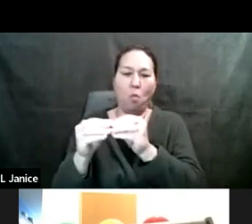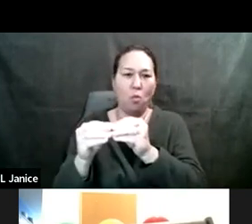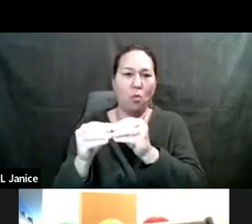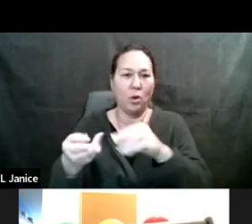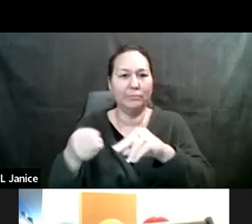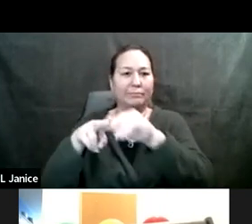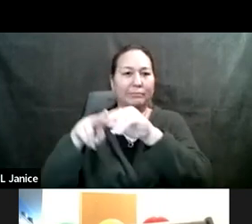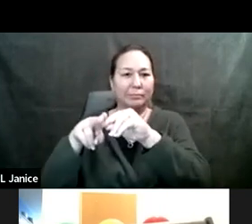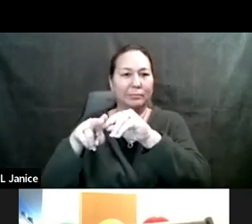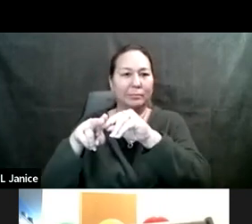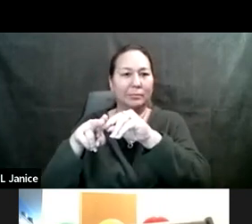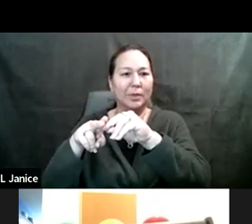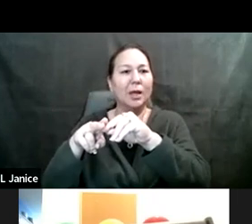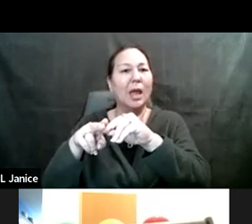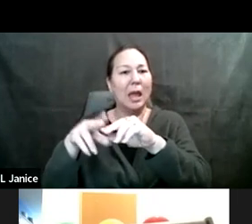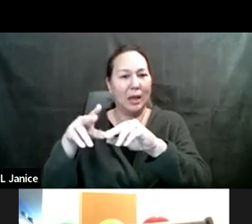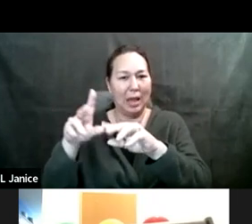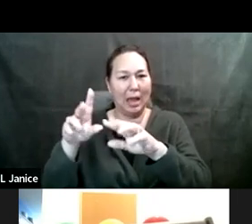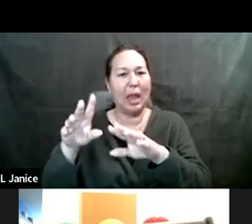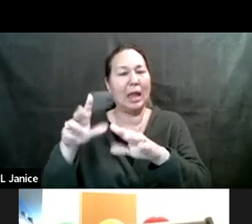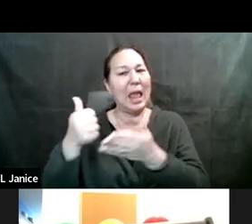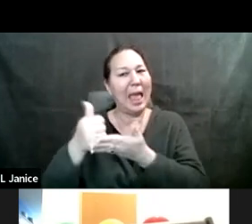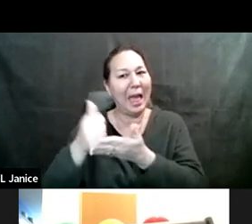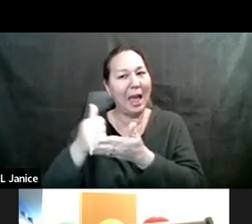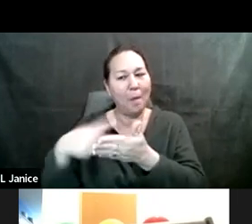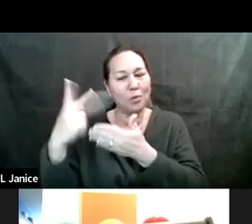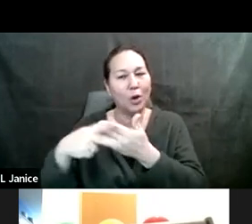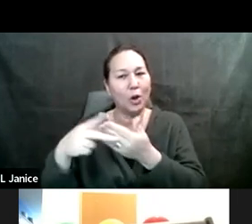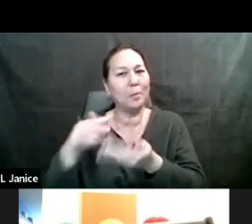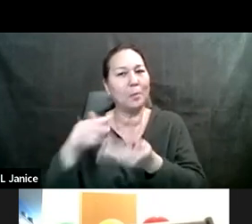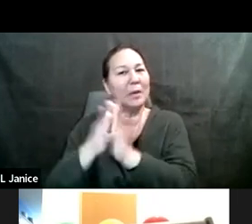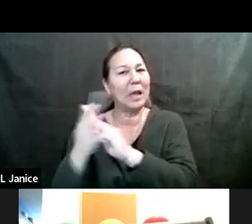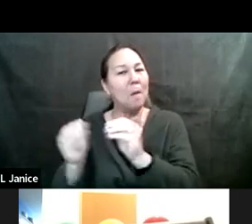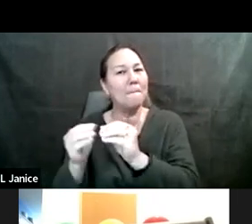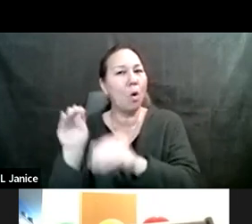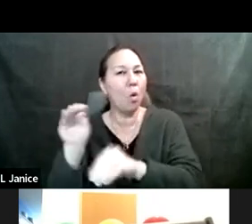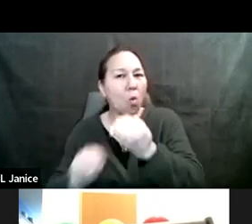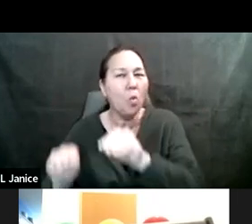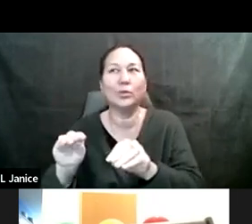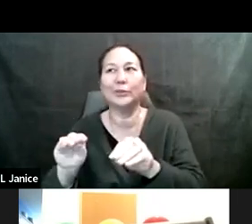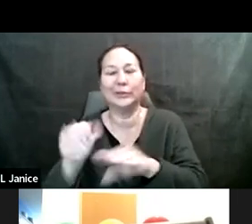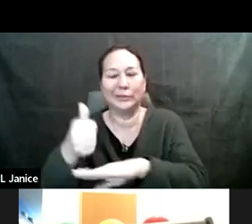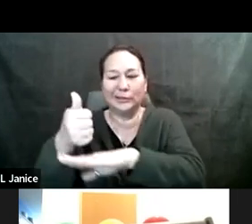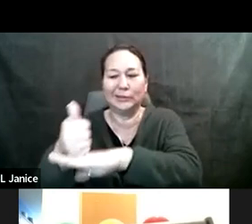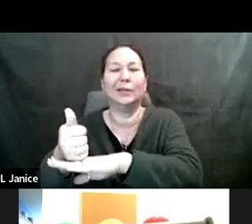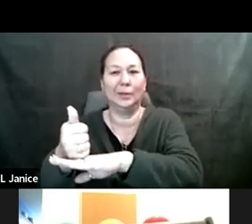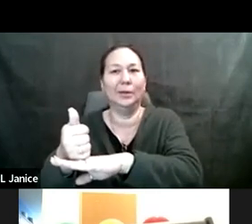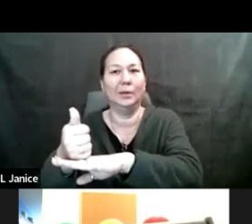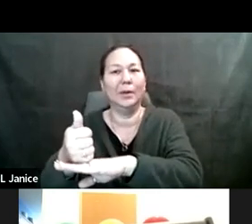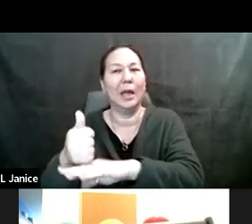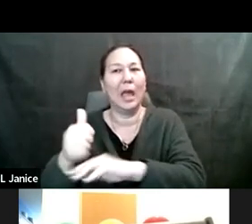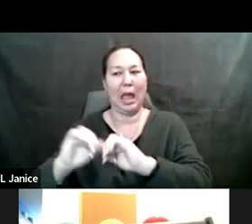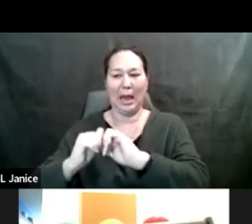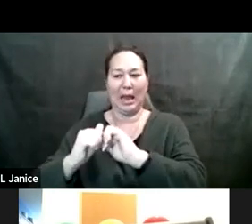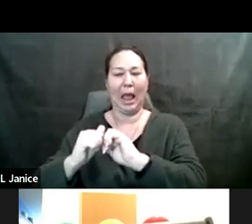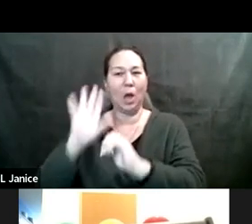be um more organized and more appropriate for kids who would like um to help them what they're going to